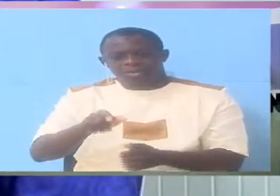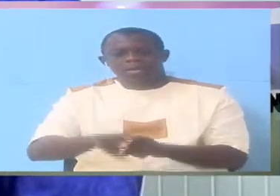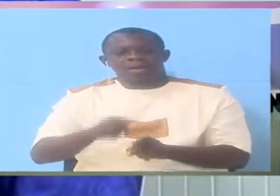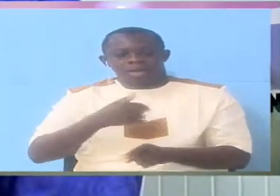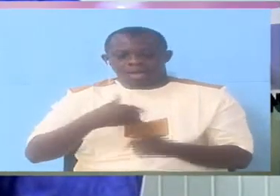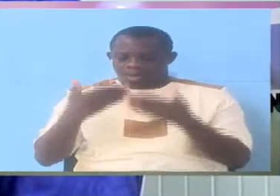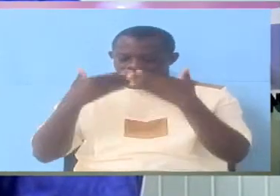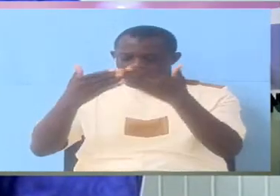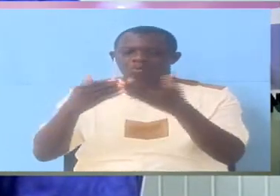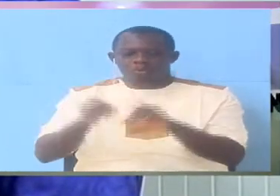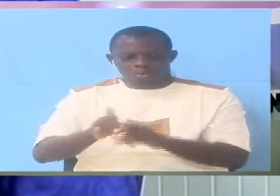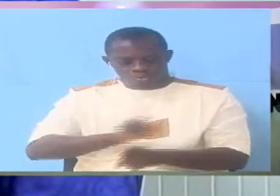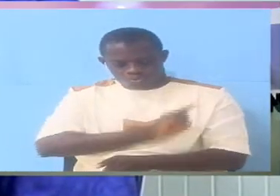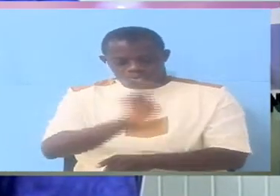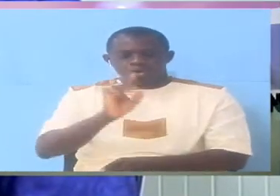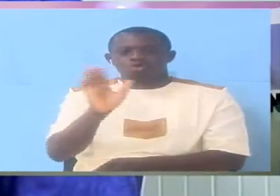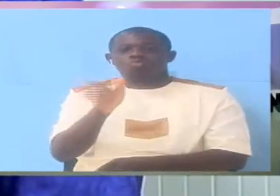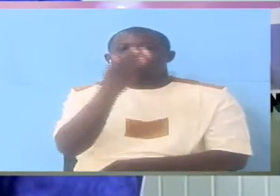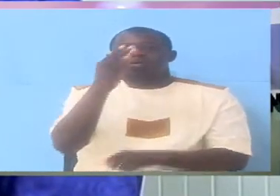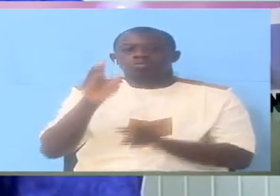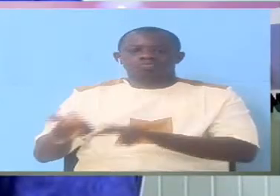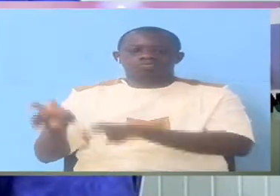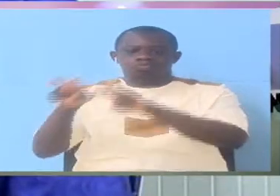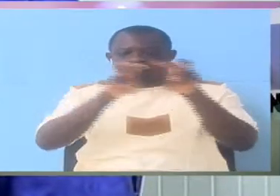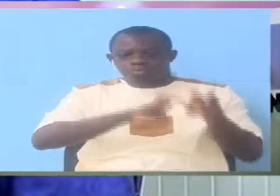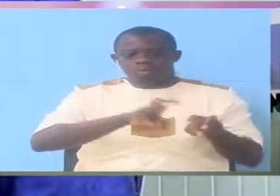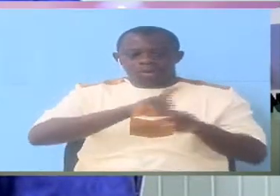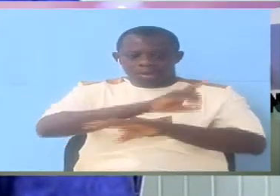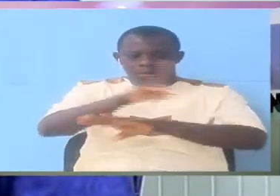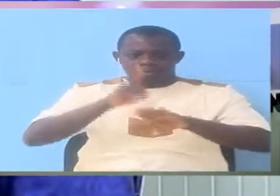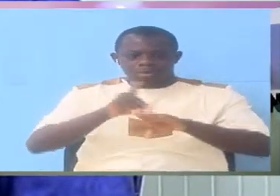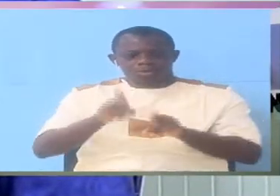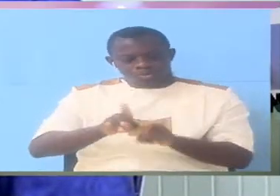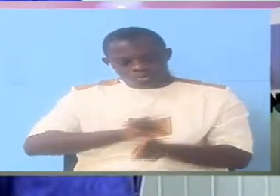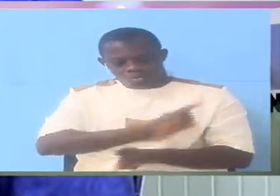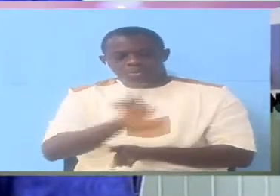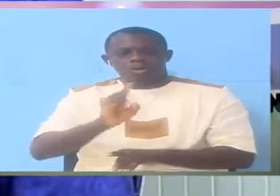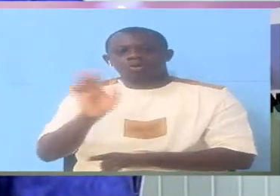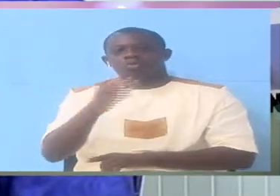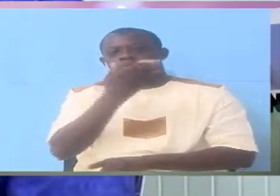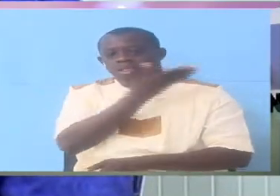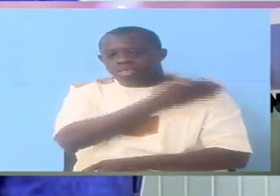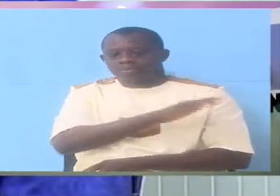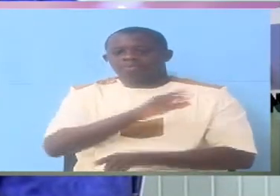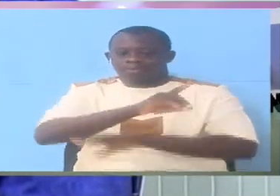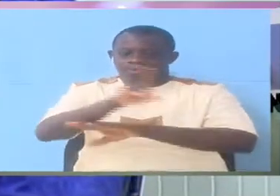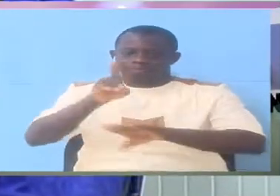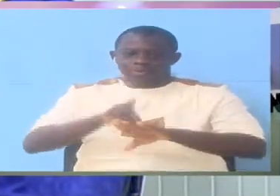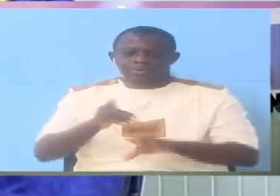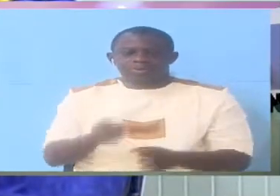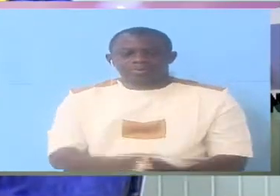I told him to go to the port with me. Then Tata. And then we left. When